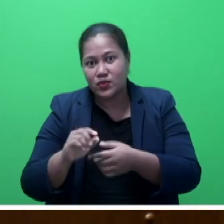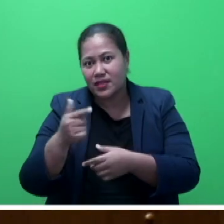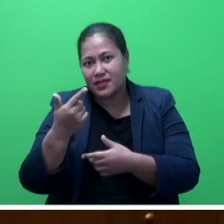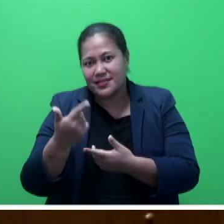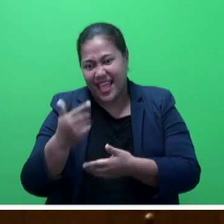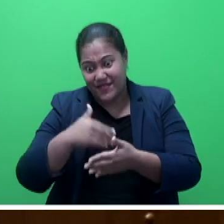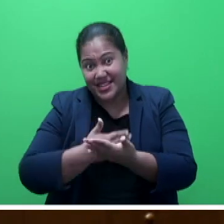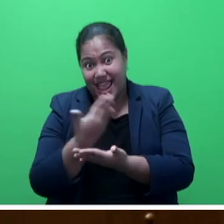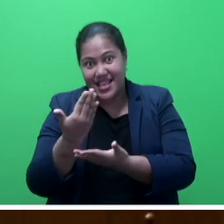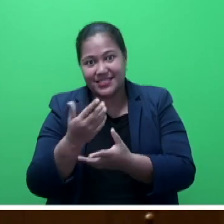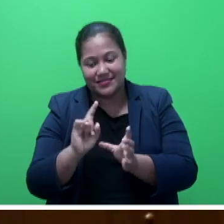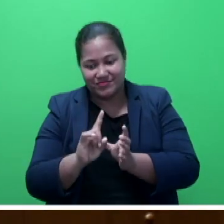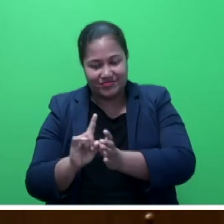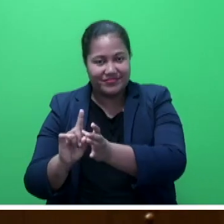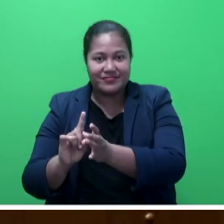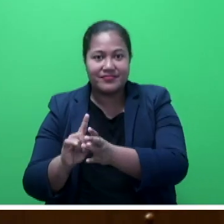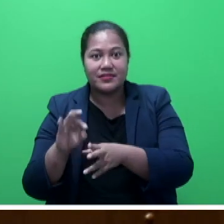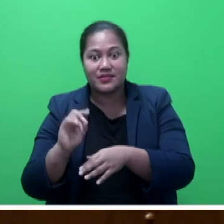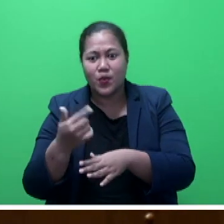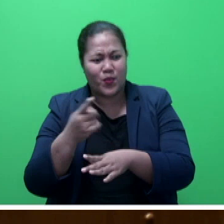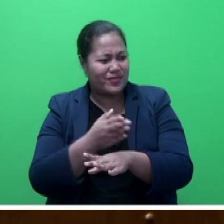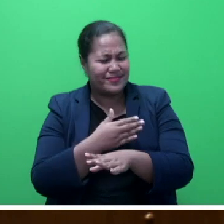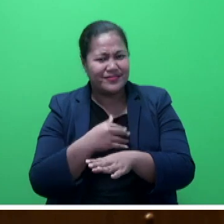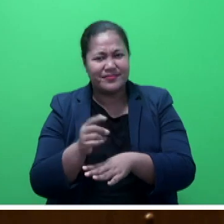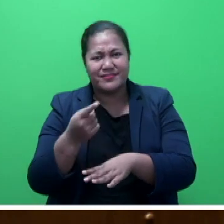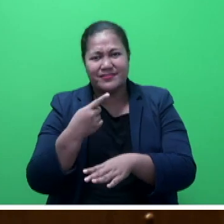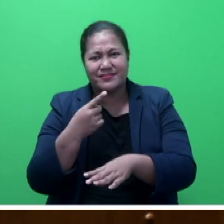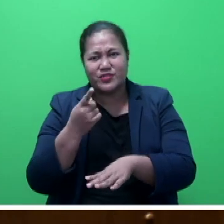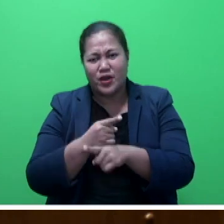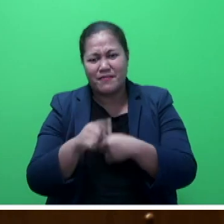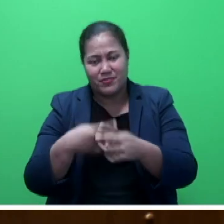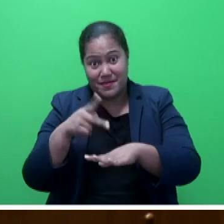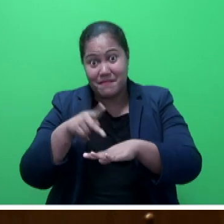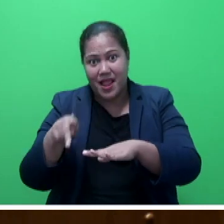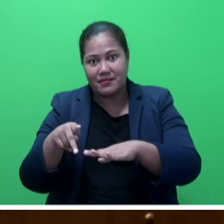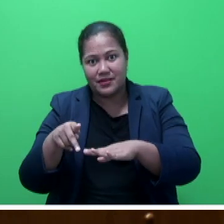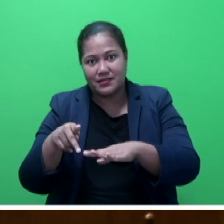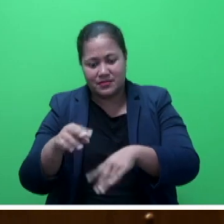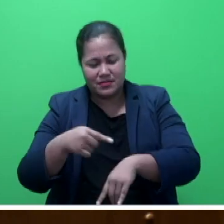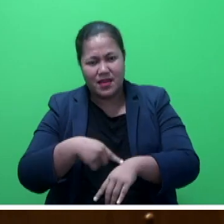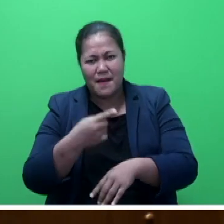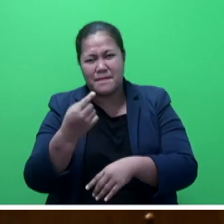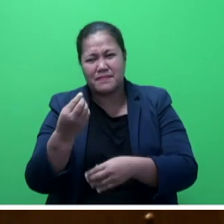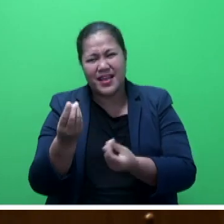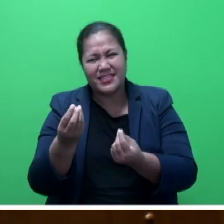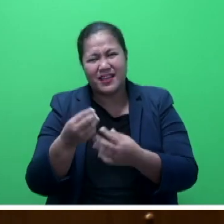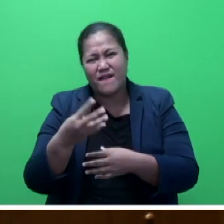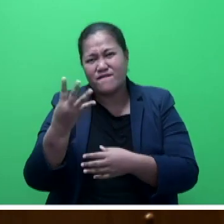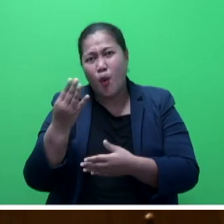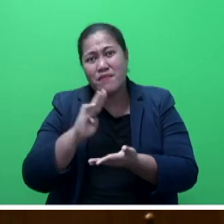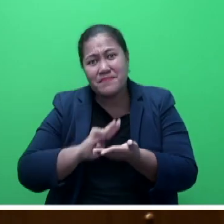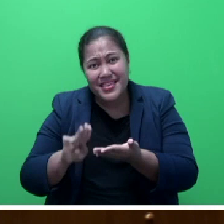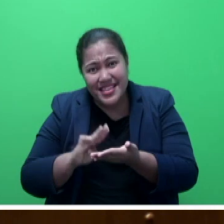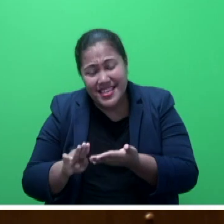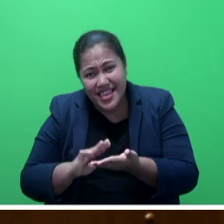His Excellency addressed this August Parliament, more than 4 million more COVID-19 infections have been